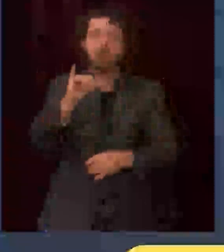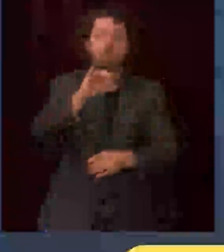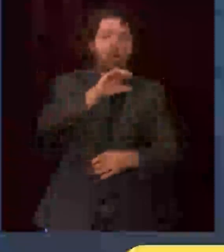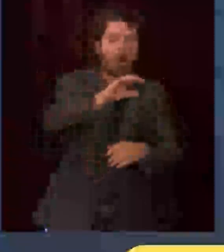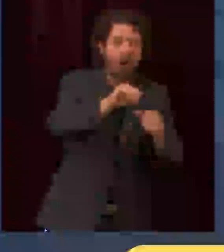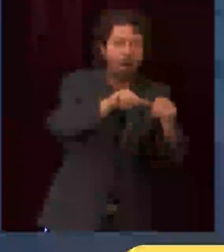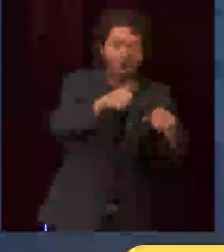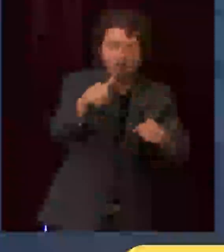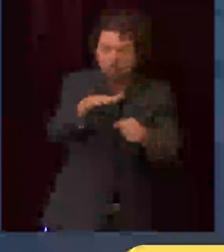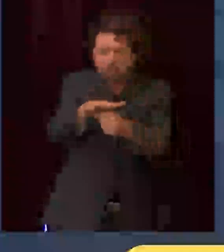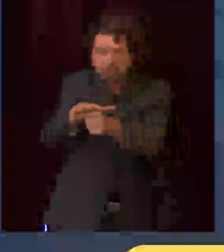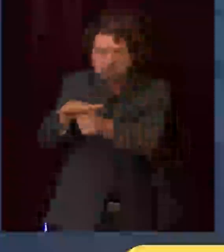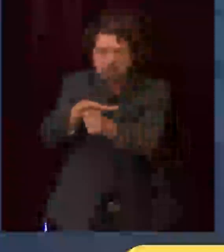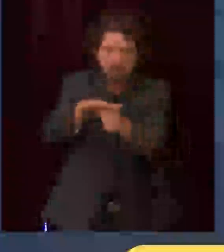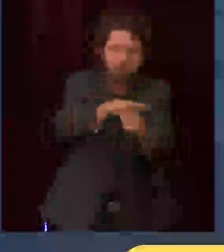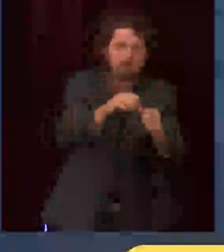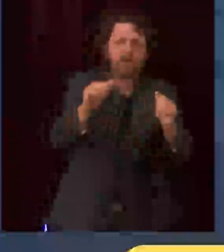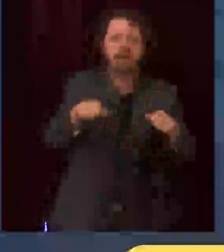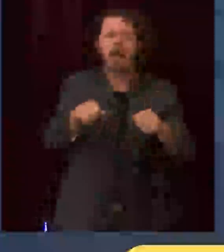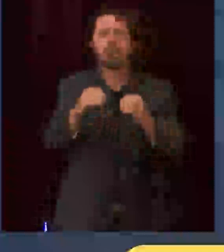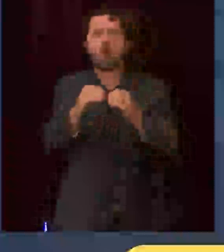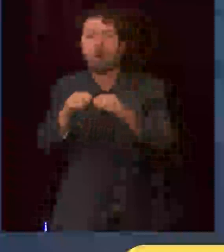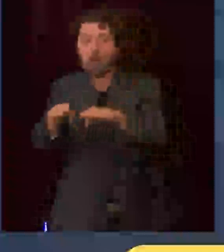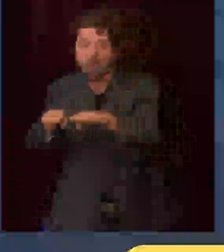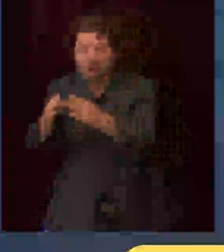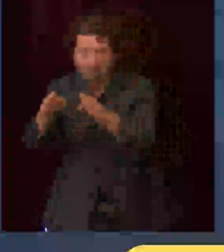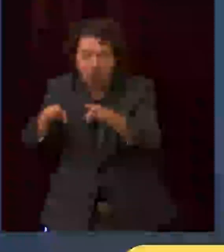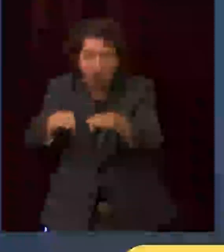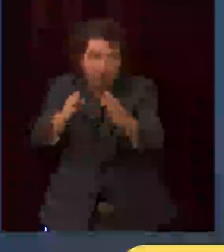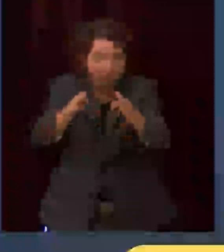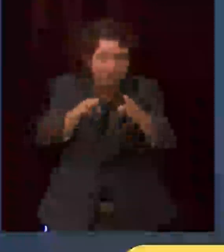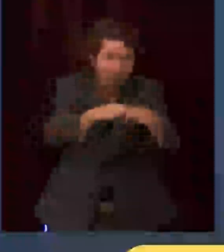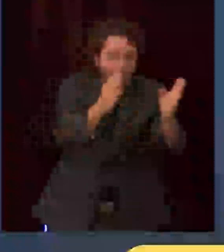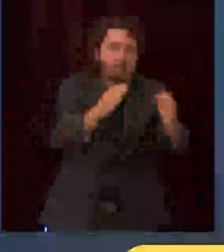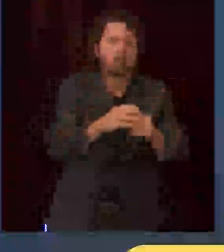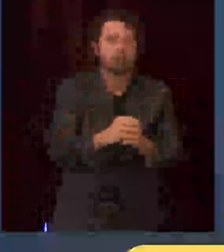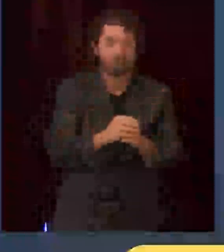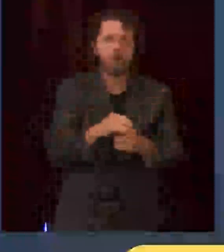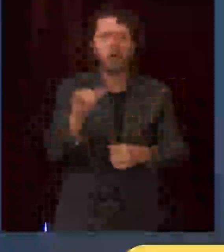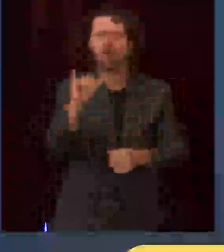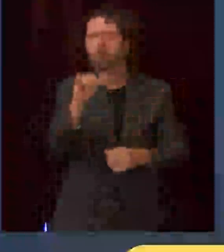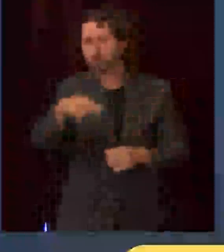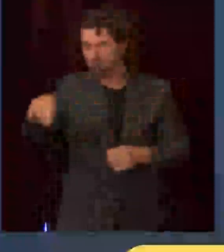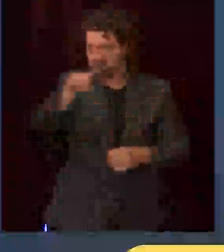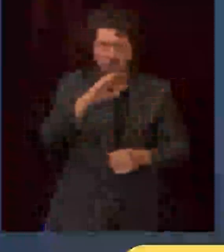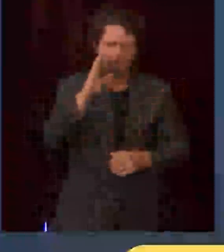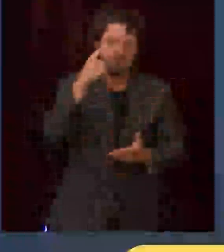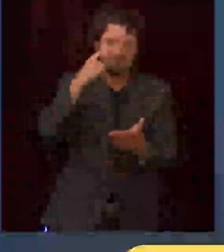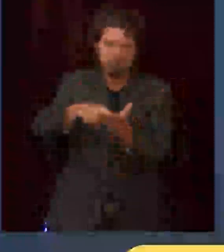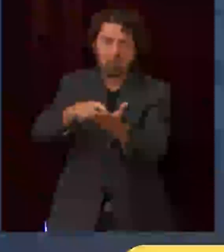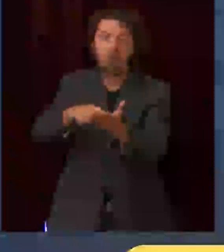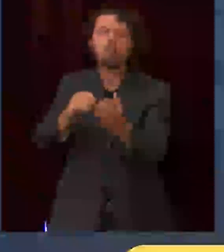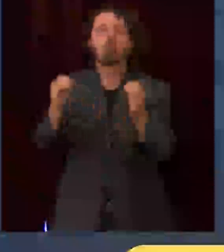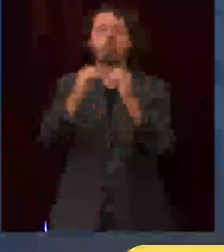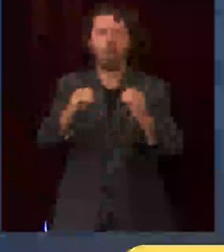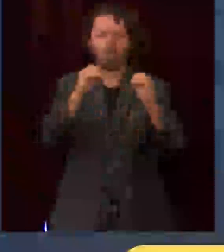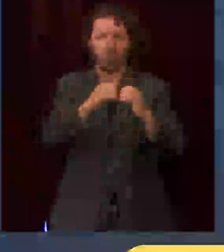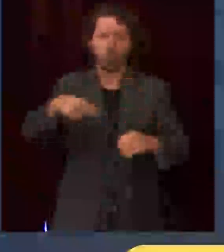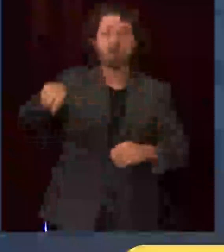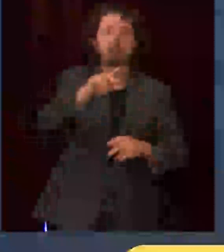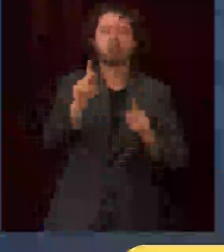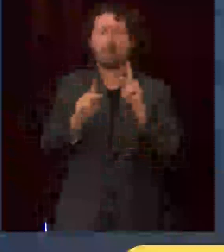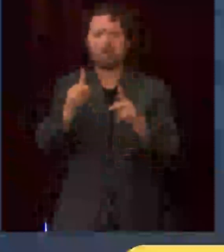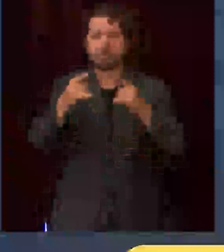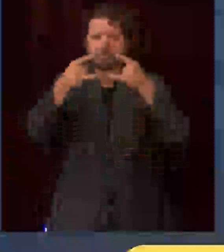phases. You'll also be seeing a lot more people wearing masks as we continue to work together to protect ourselves